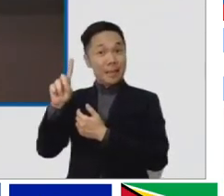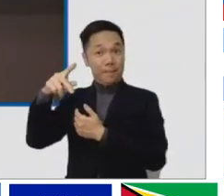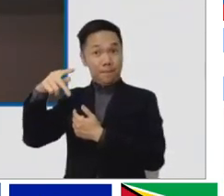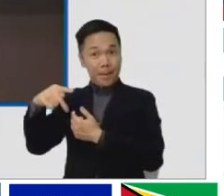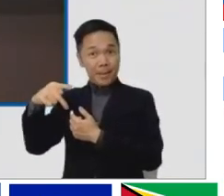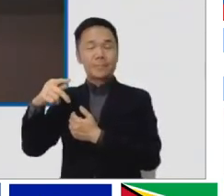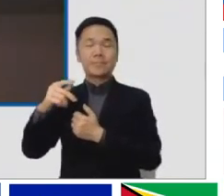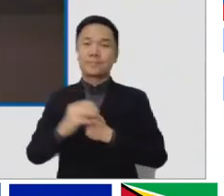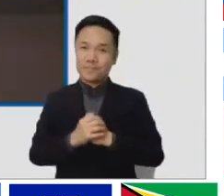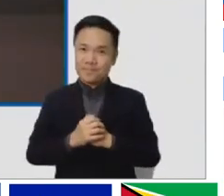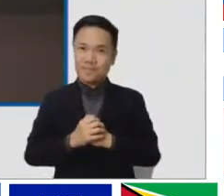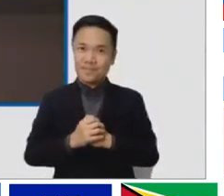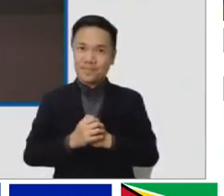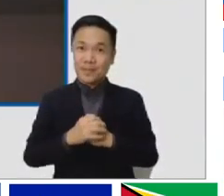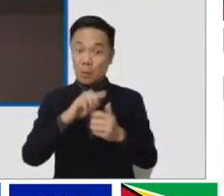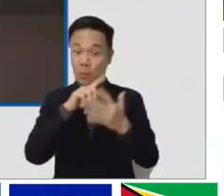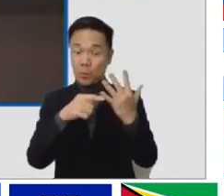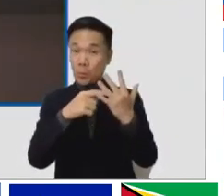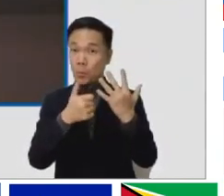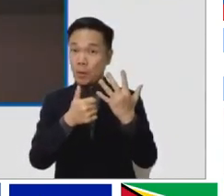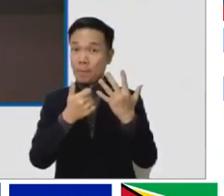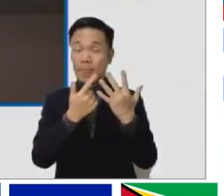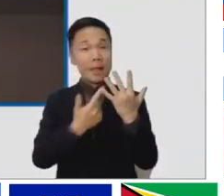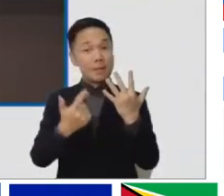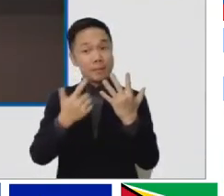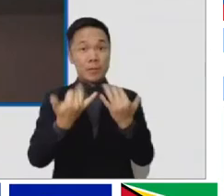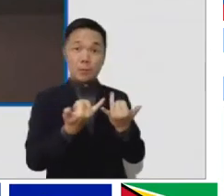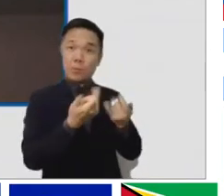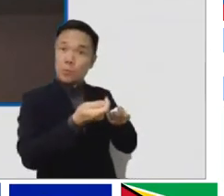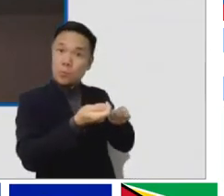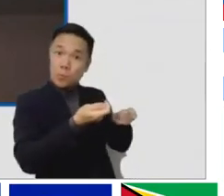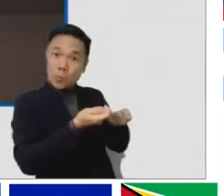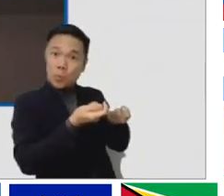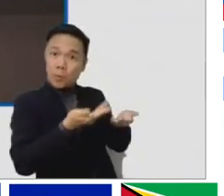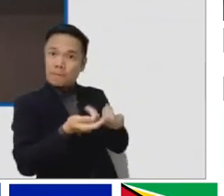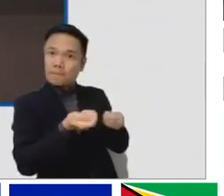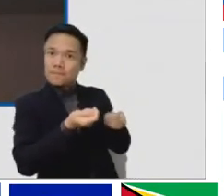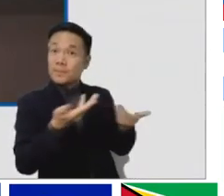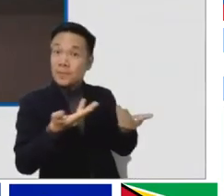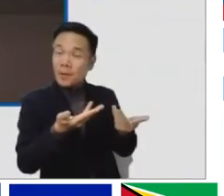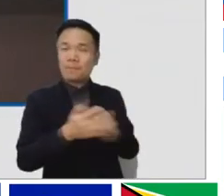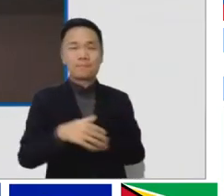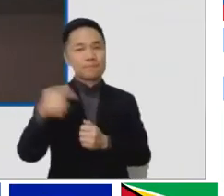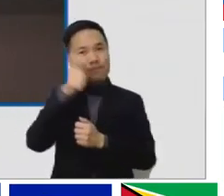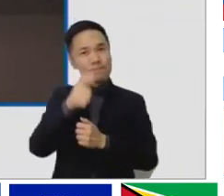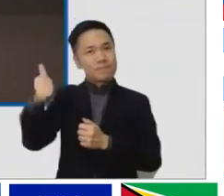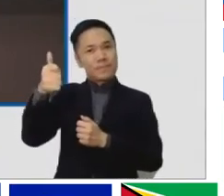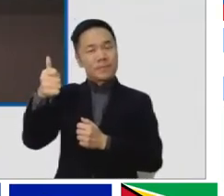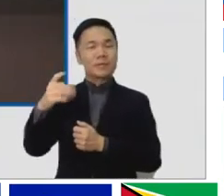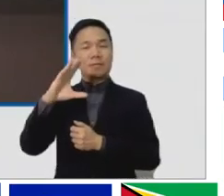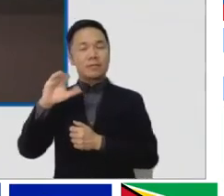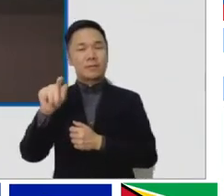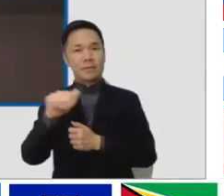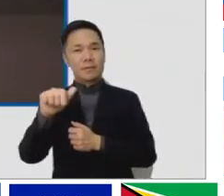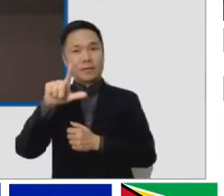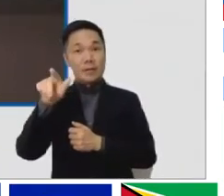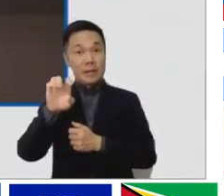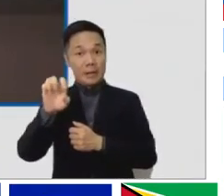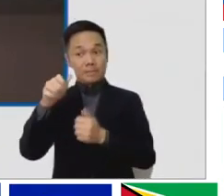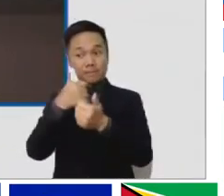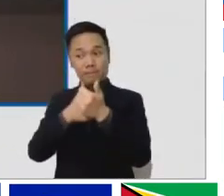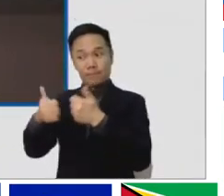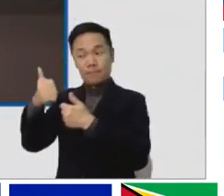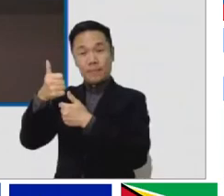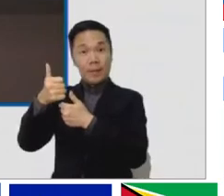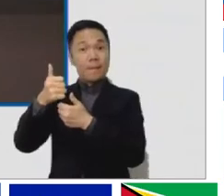esteemed moderator for this special session is Horace Glaze, Acting Deputy Director General, Office of Disaster Preparedness